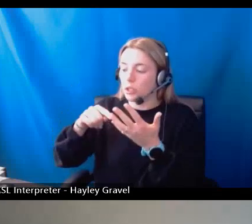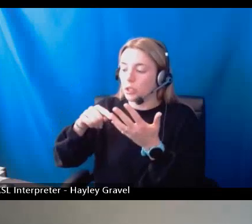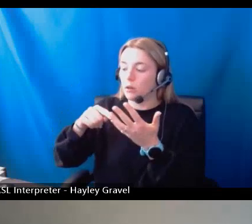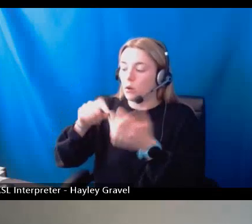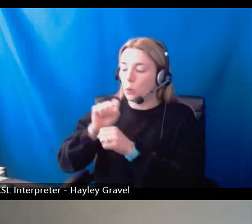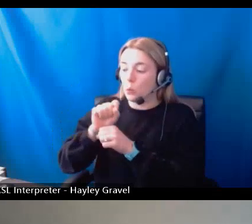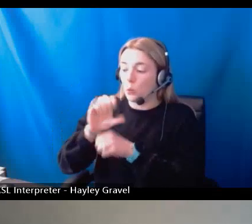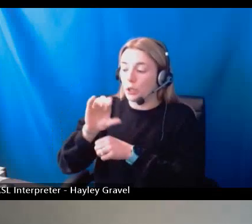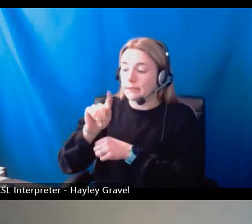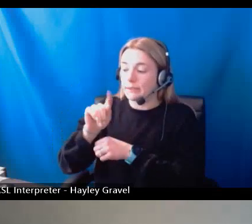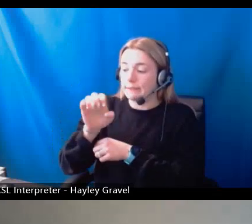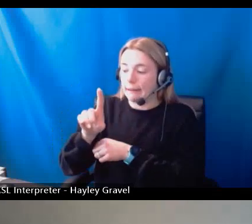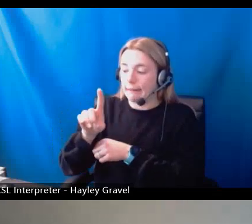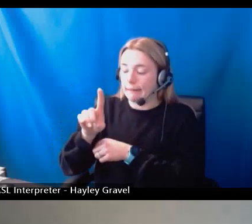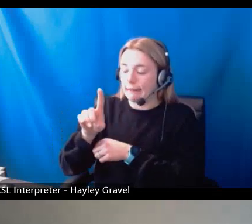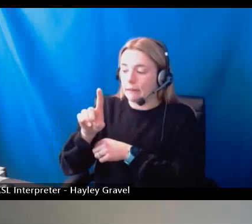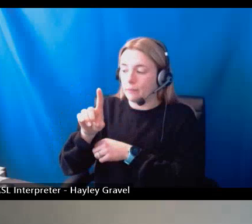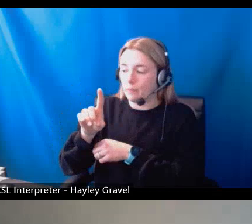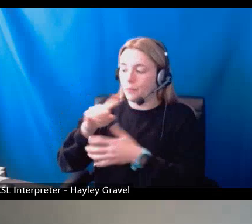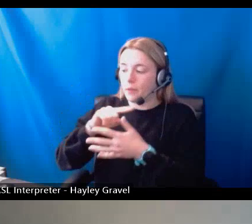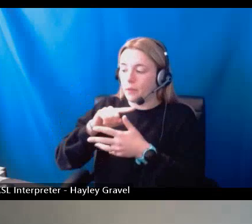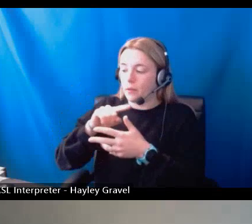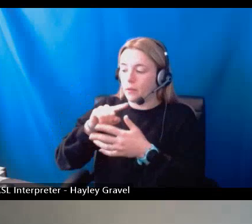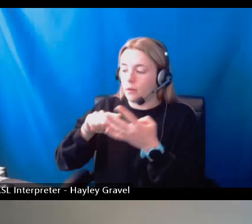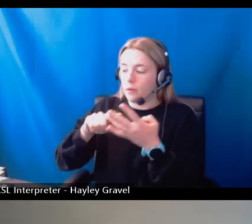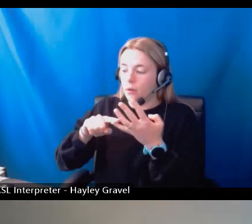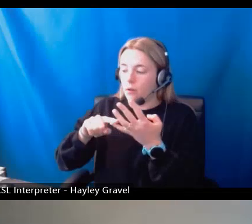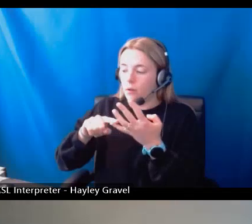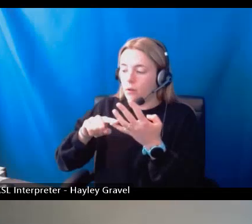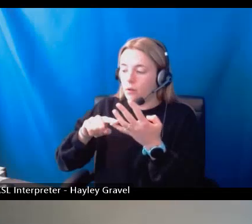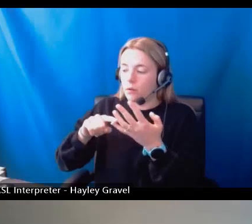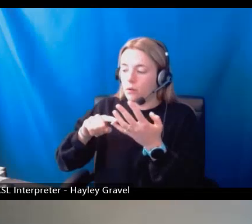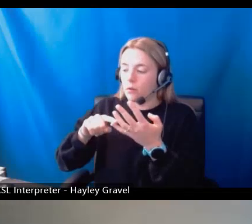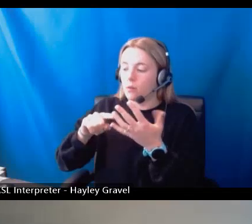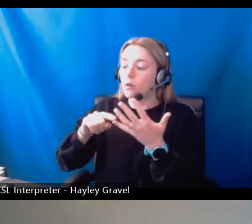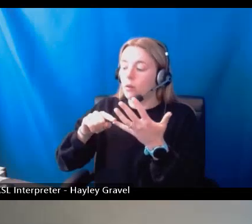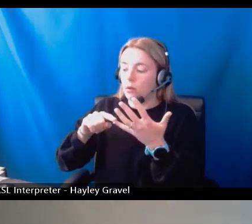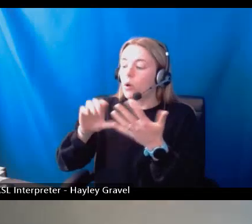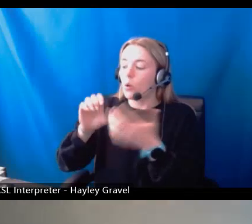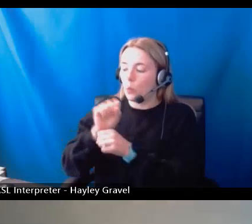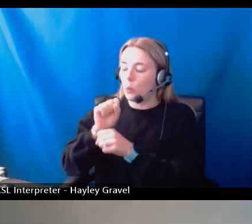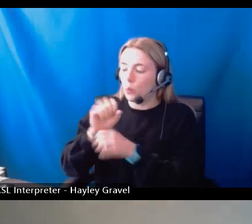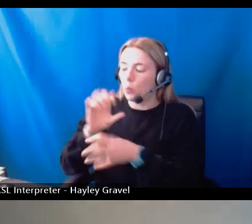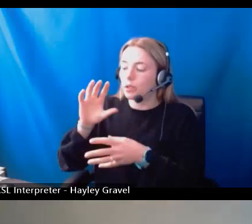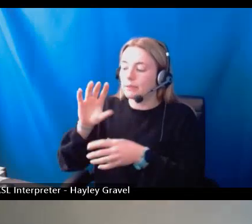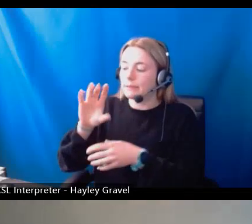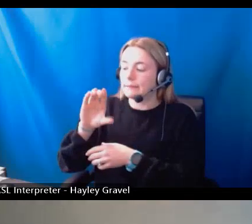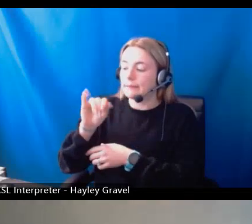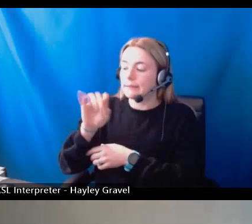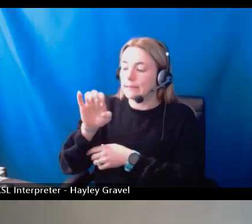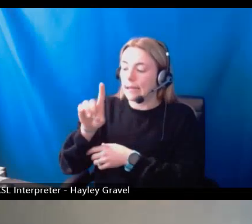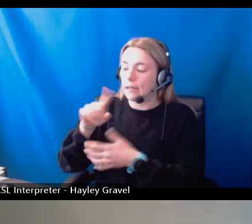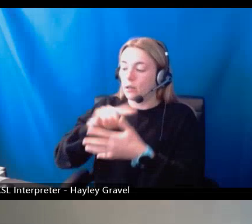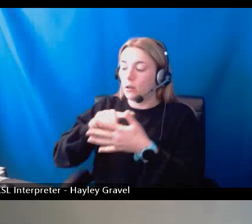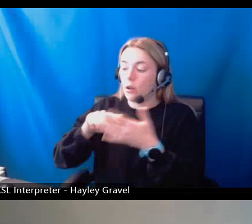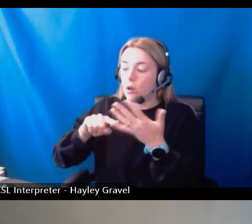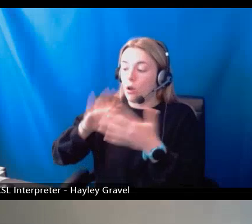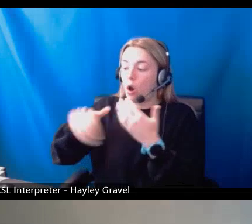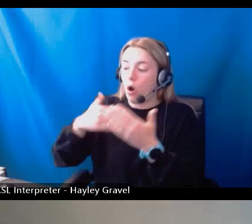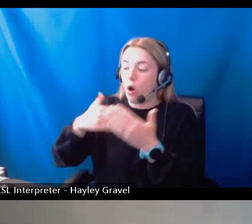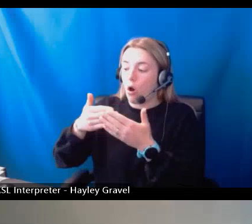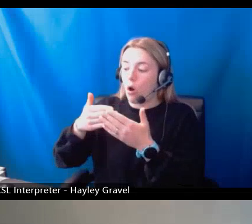paper. Introduction, lit review, argument, conclusion, works cited is all due on our last